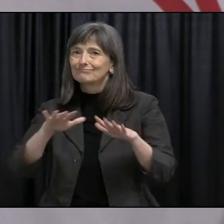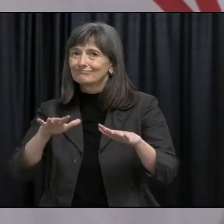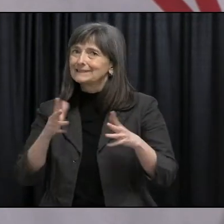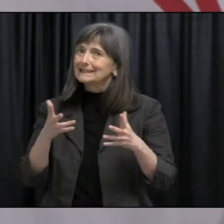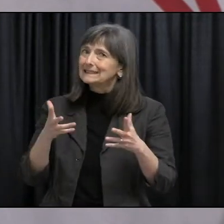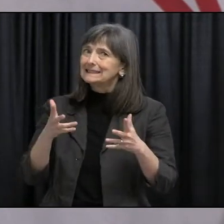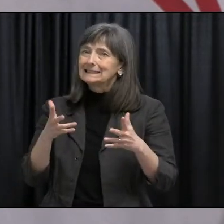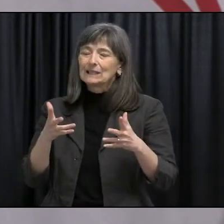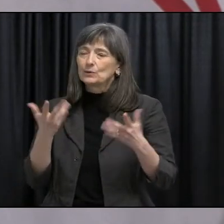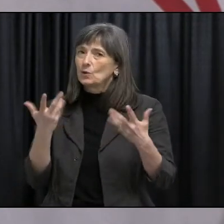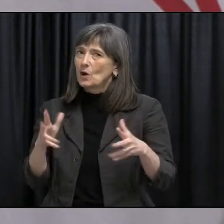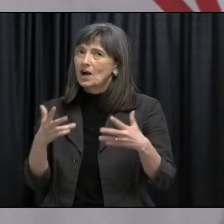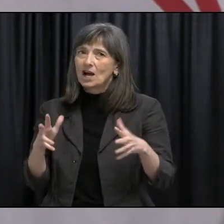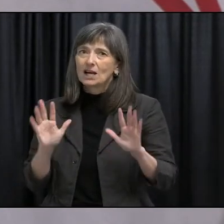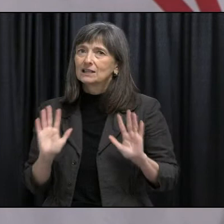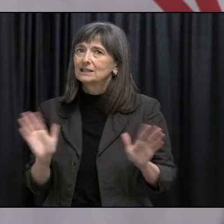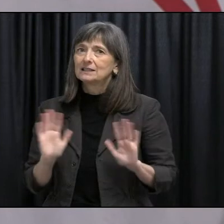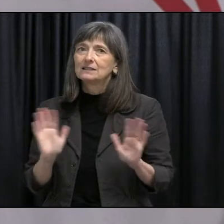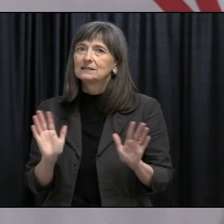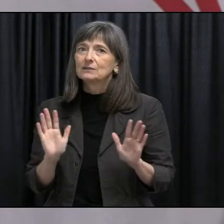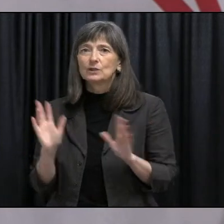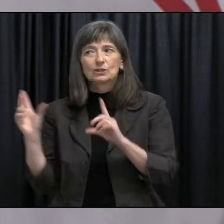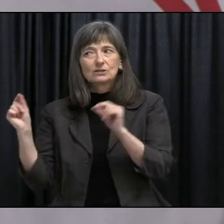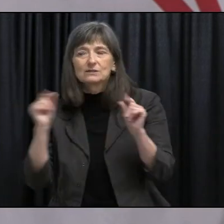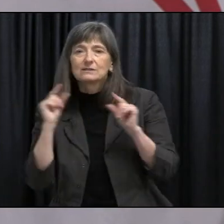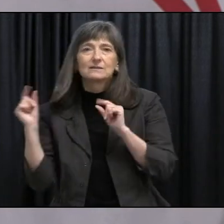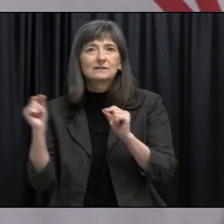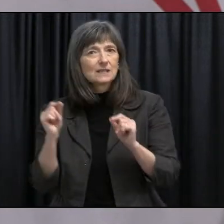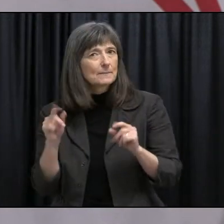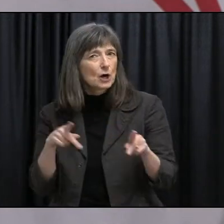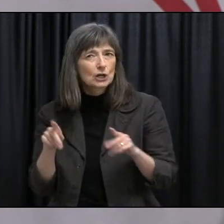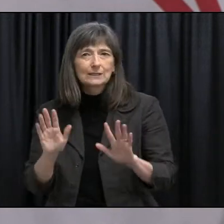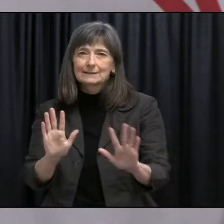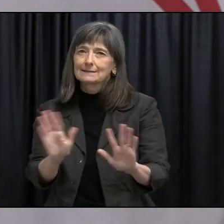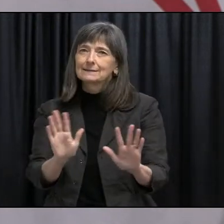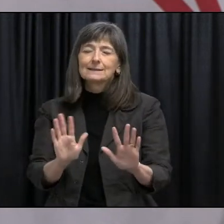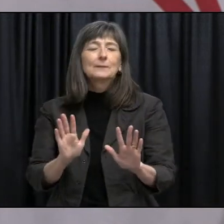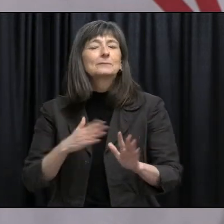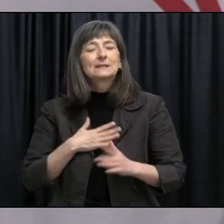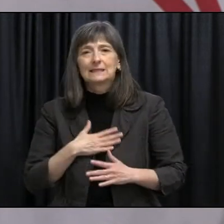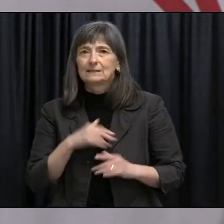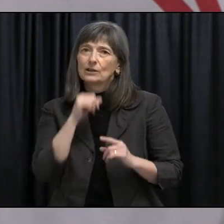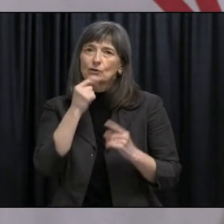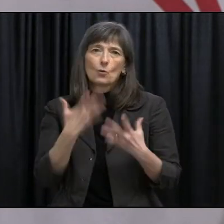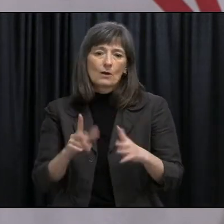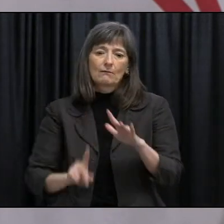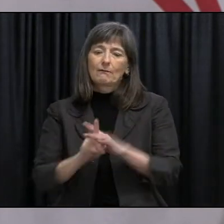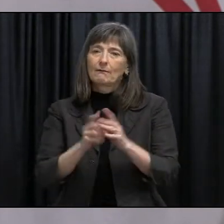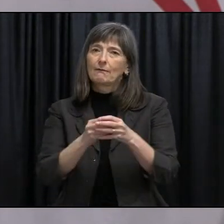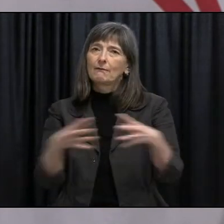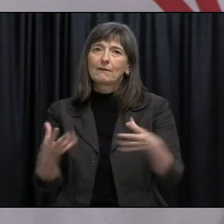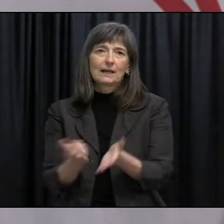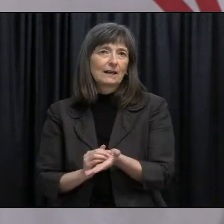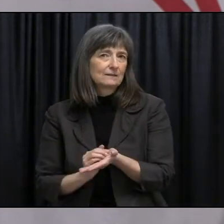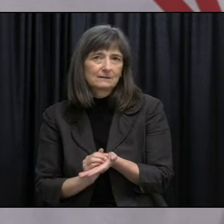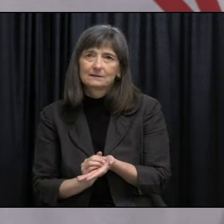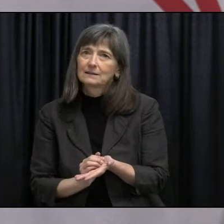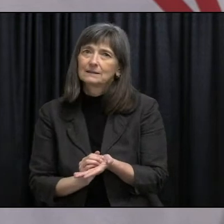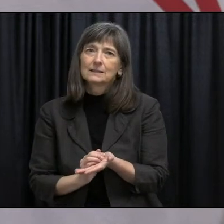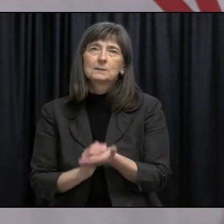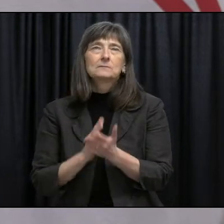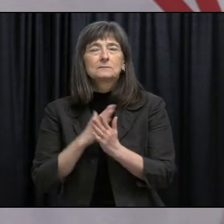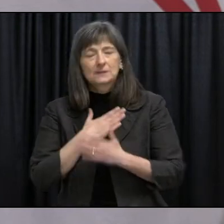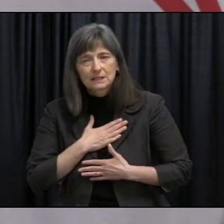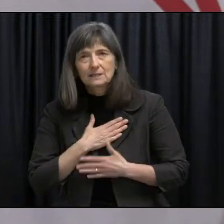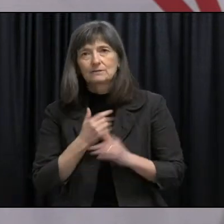are so close. We don't want to have another shutdown because of another outbreak. So please continue to do your part. Please continue to follow the